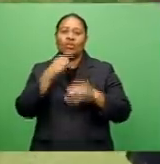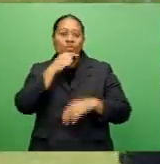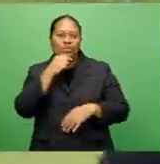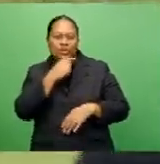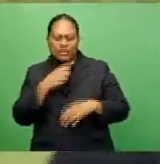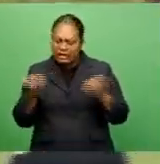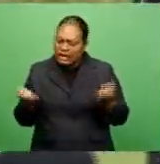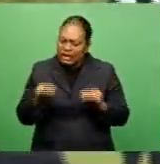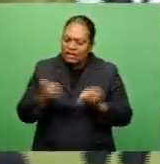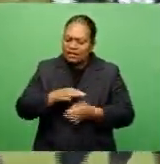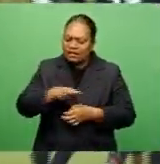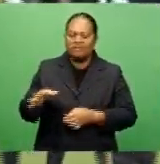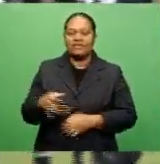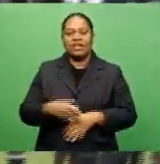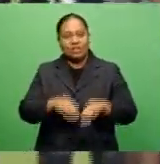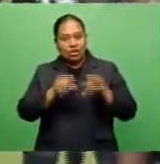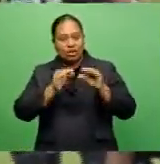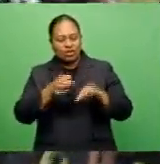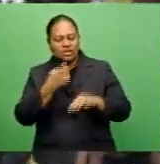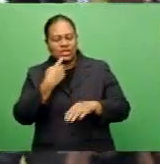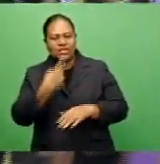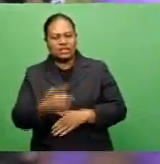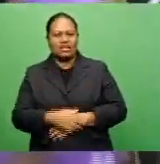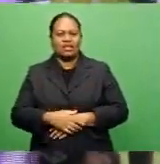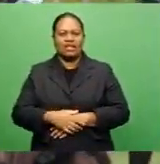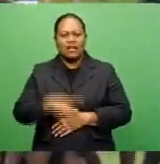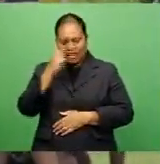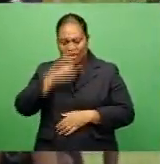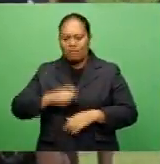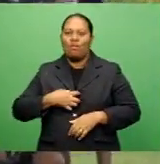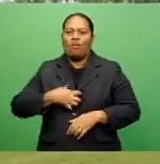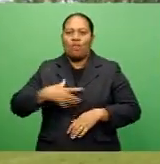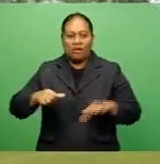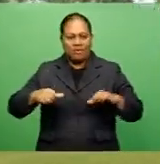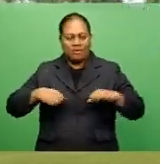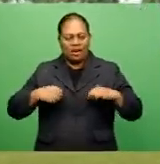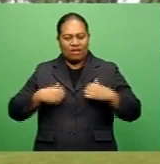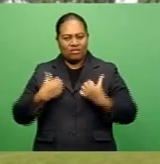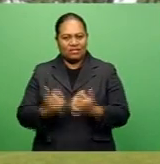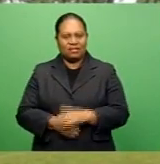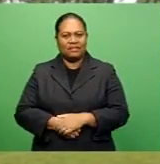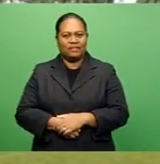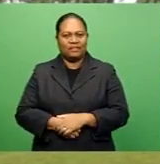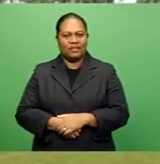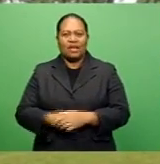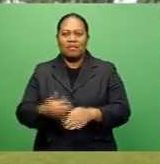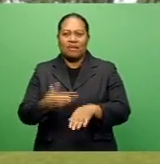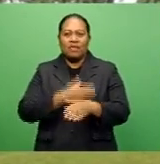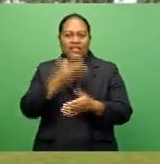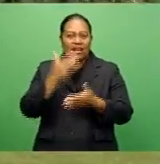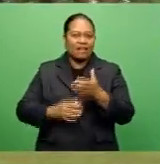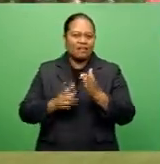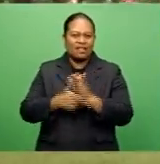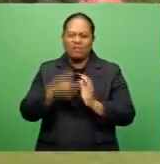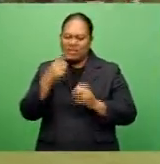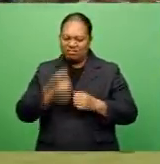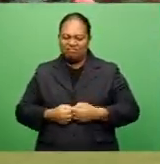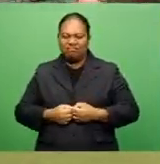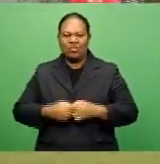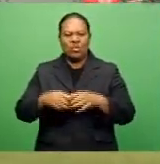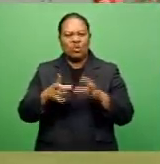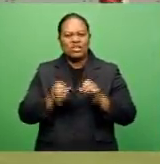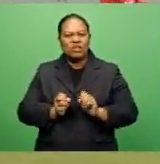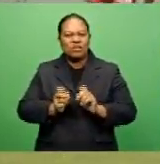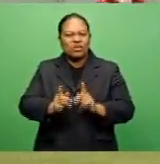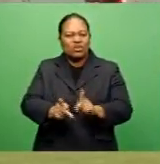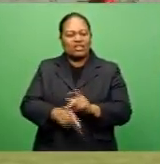them. Coach Timothy Seru says he couldn't have been more proud of the win. Just before the halftime, we missed 2 opportunities. It just went in,